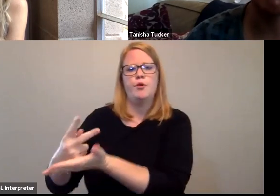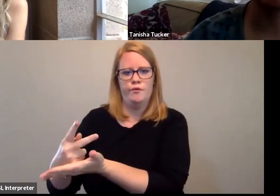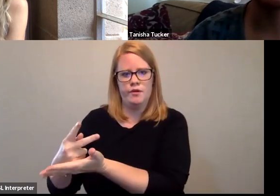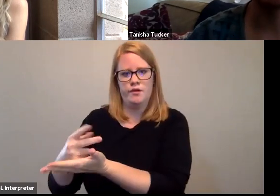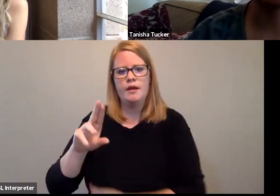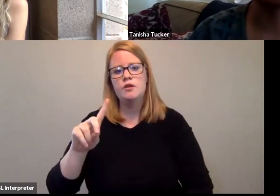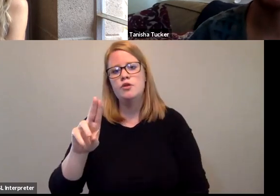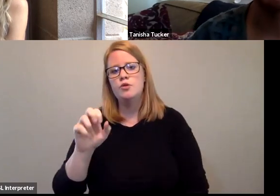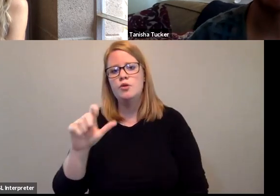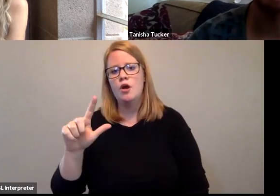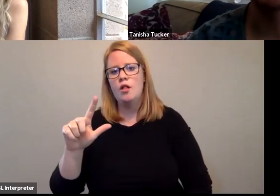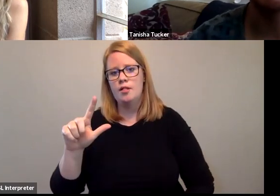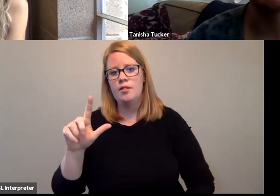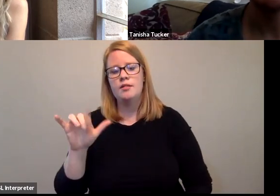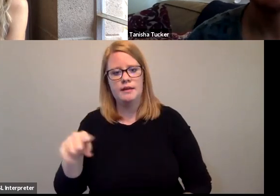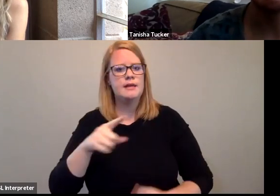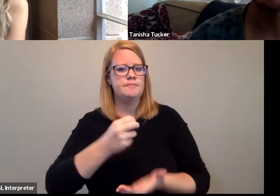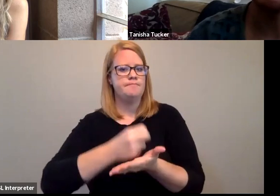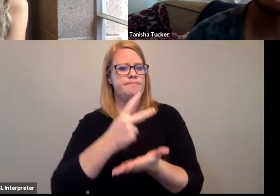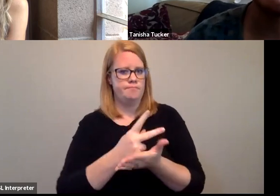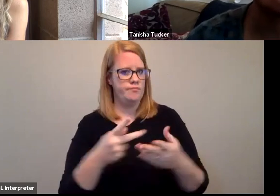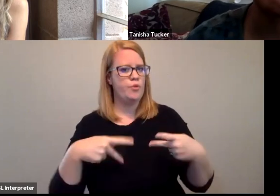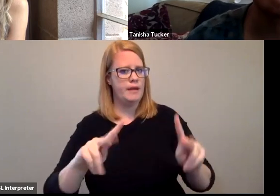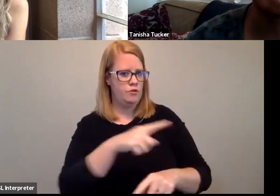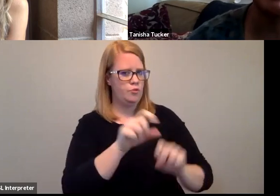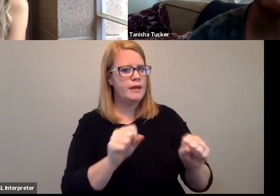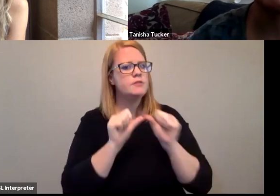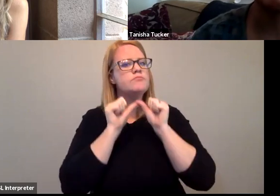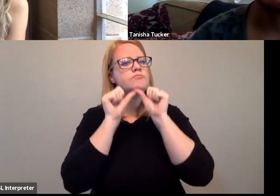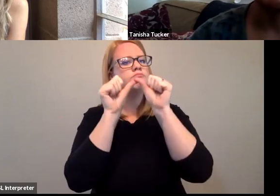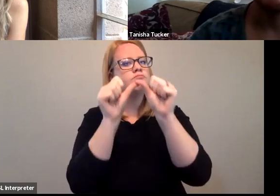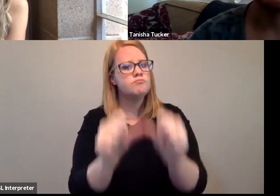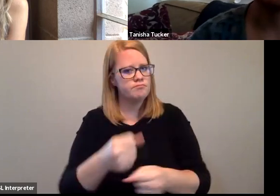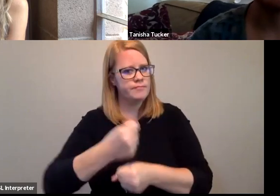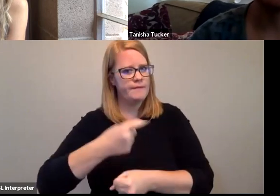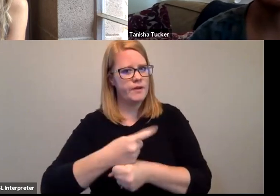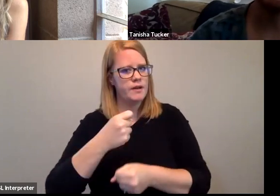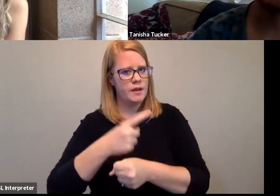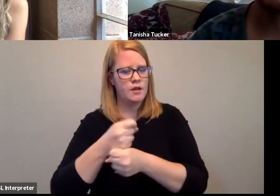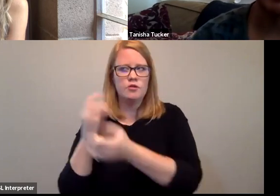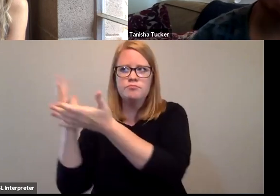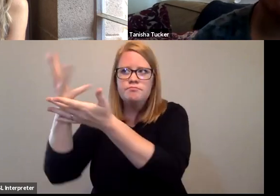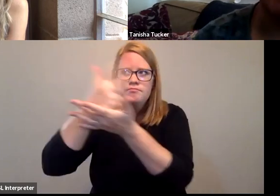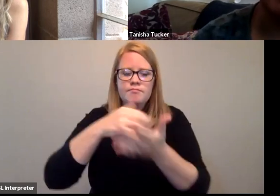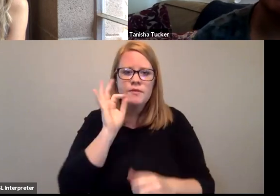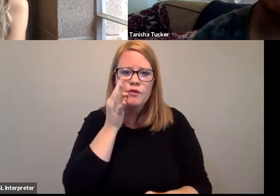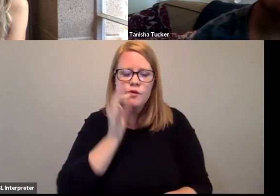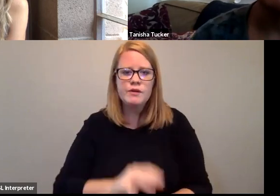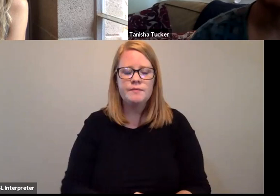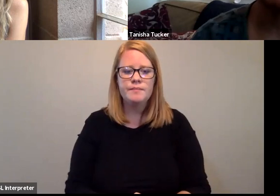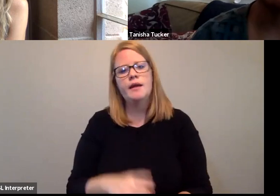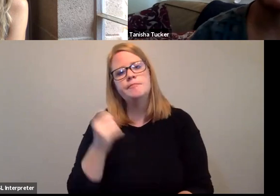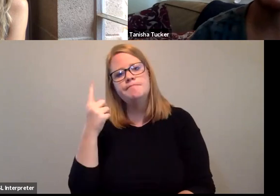continue to harvest out there. It's very important. So ever since then, you know, we've been out there, and we continue to sign a permit, you